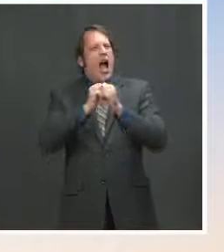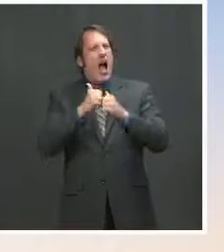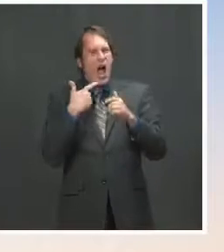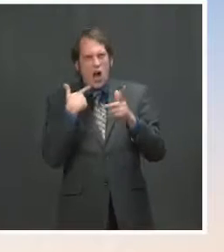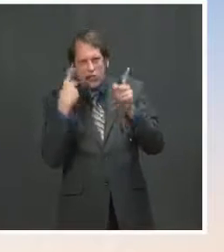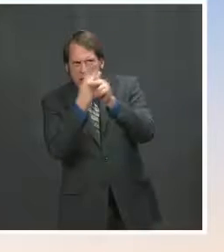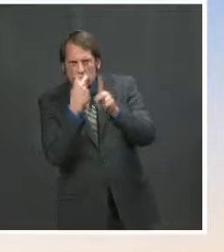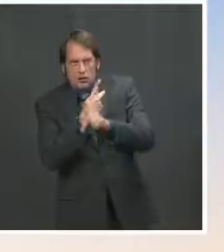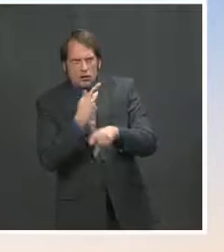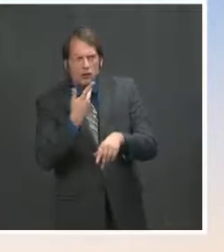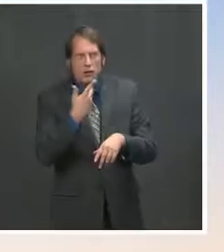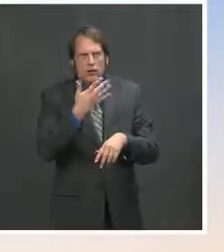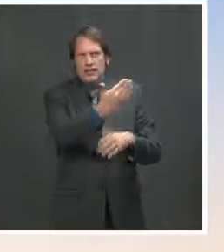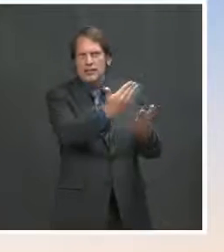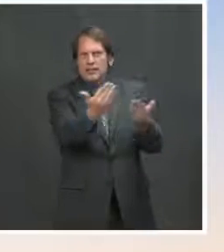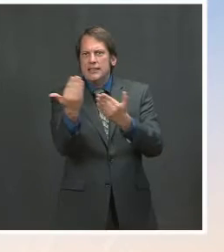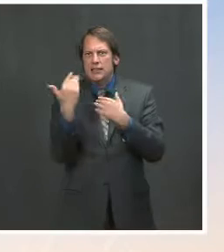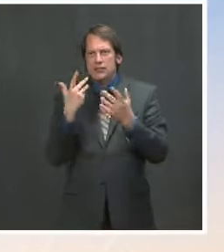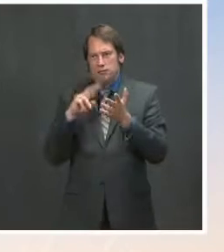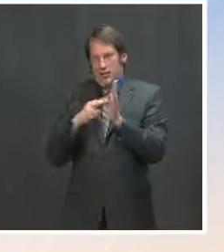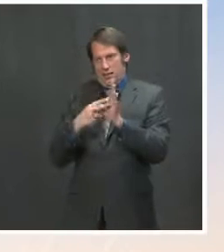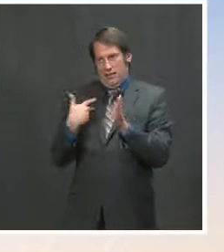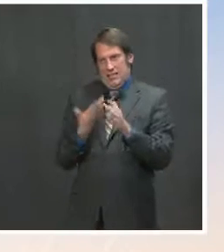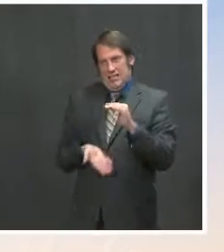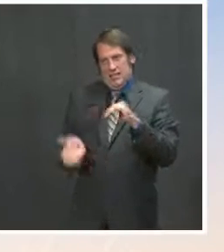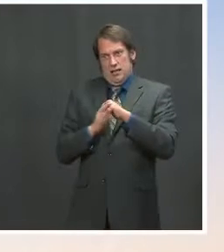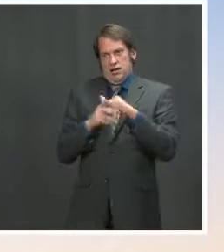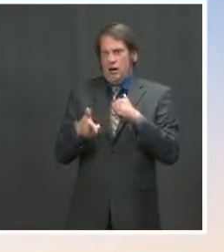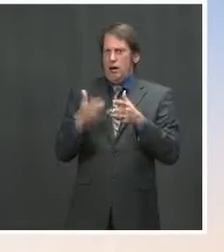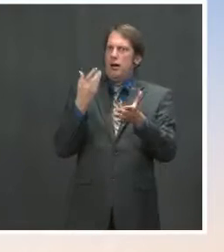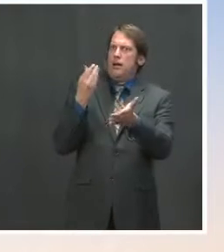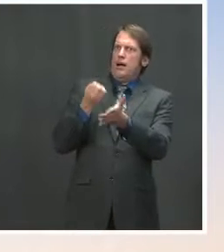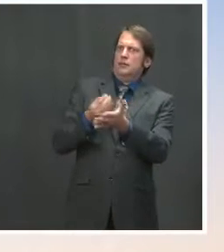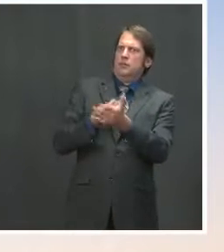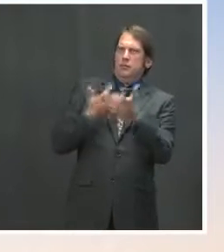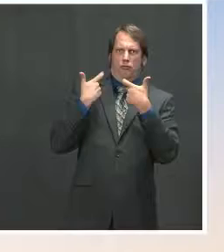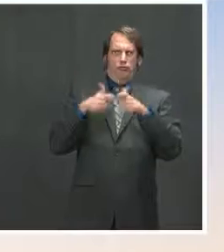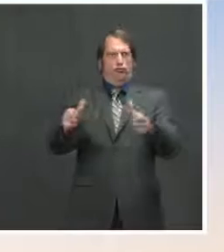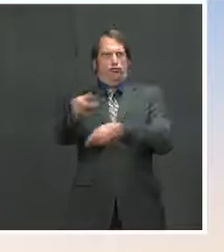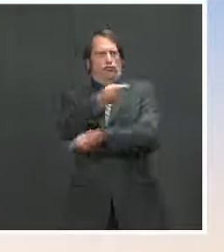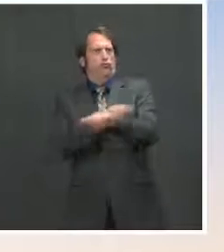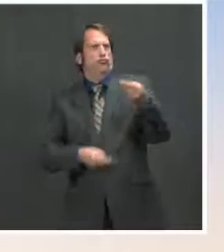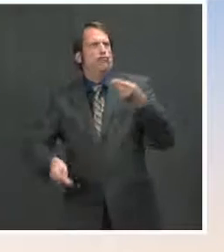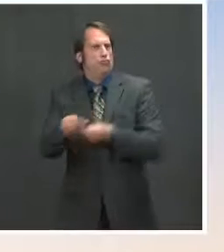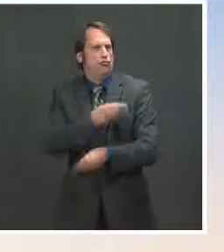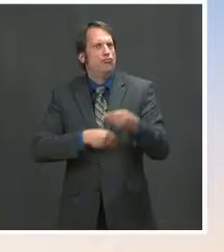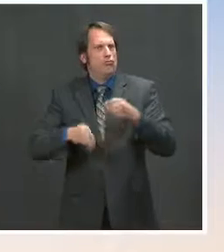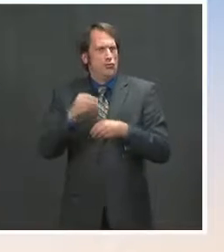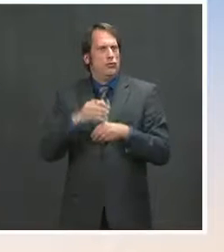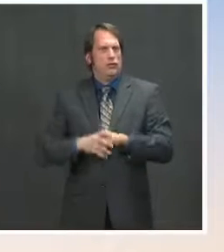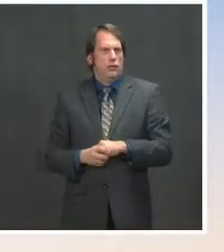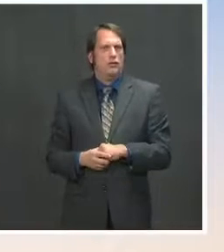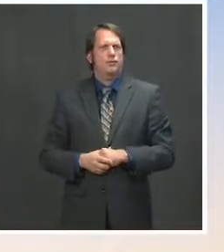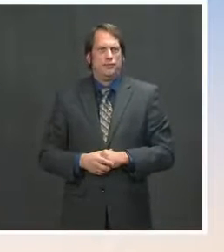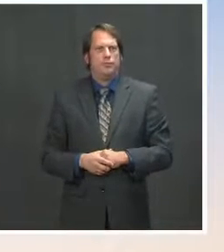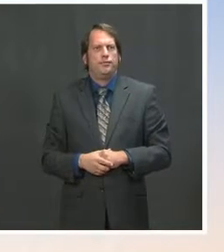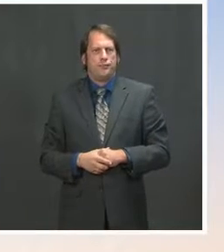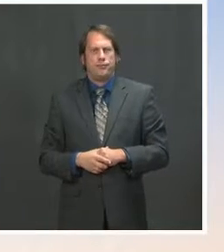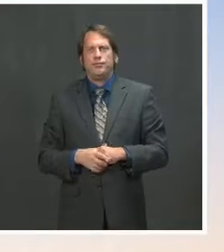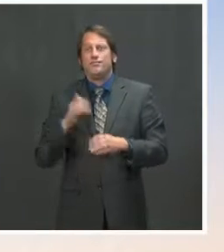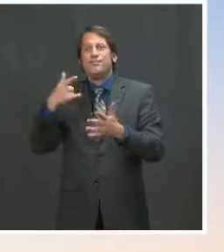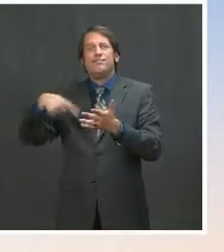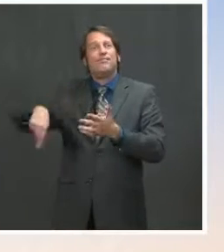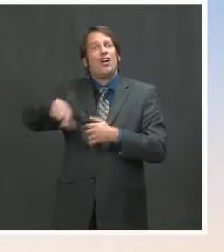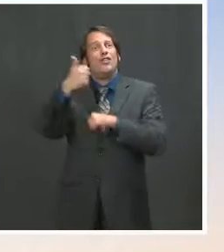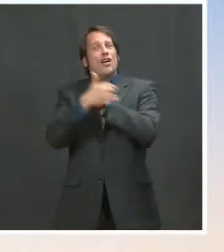largest economies in the world. That was the objective. But engagement with these countries, having a conversation about the role many of them